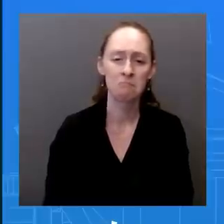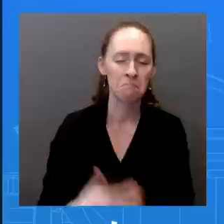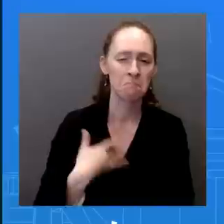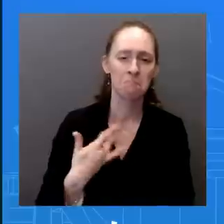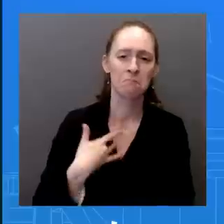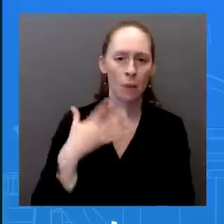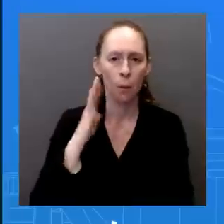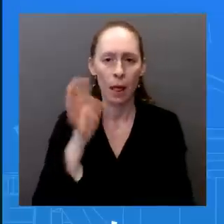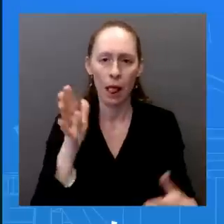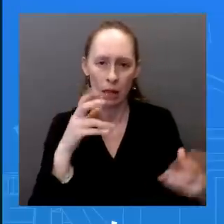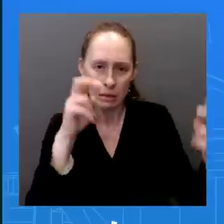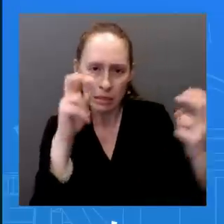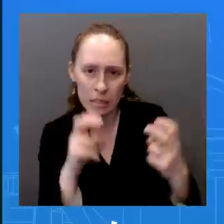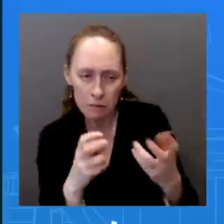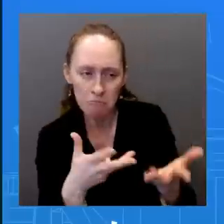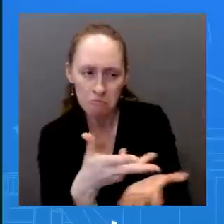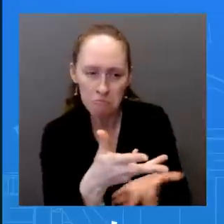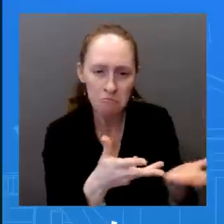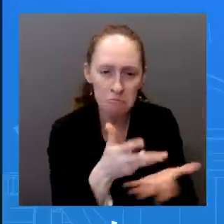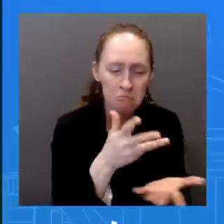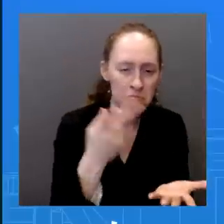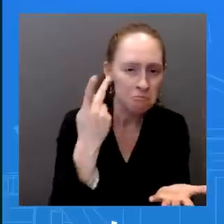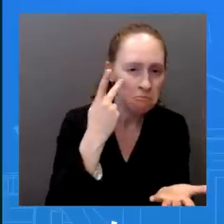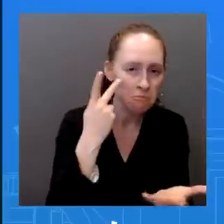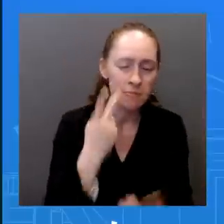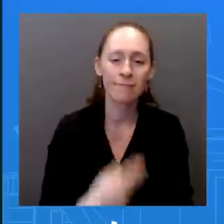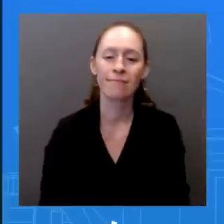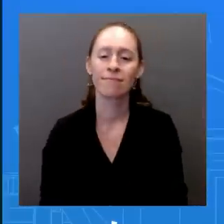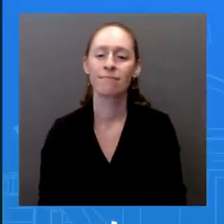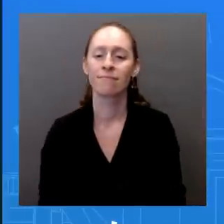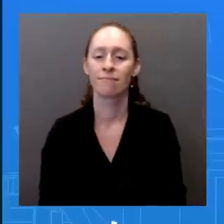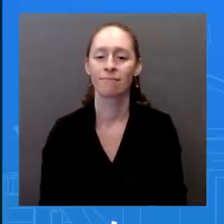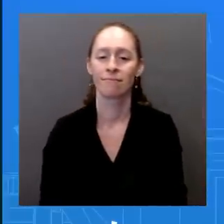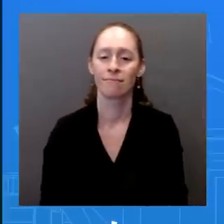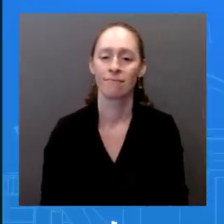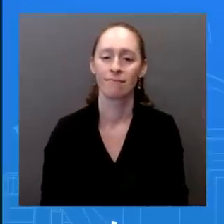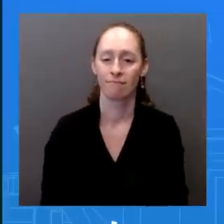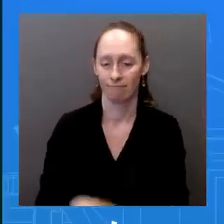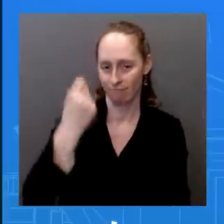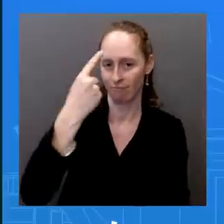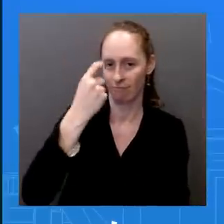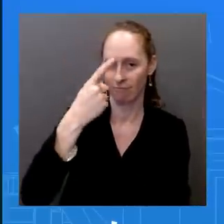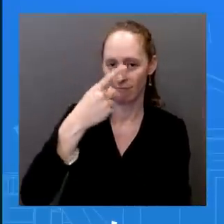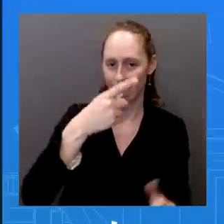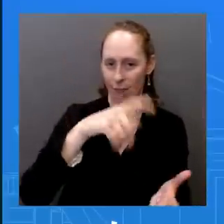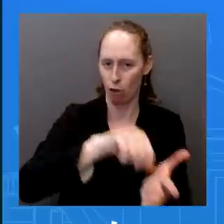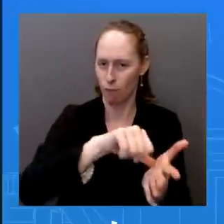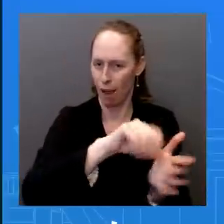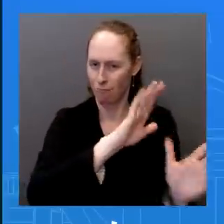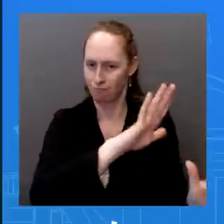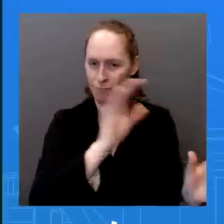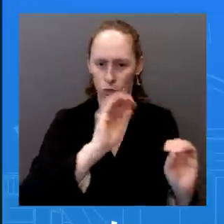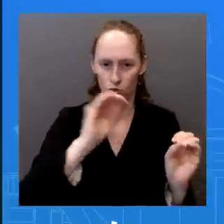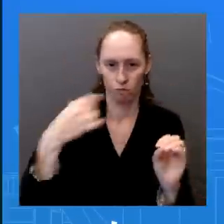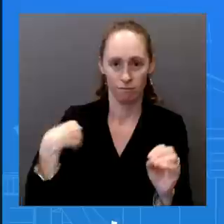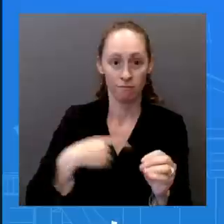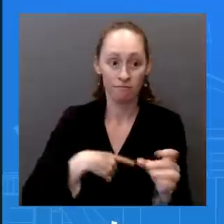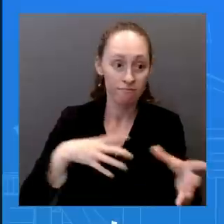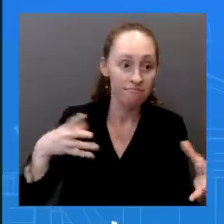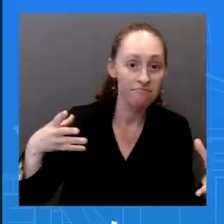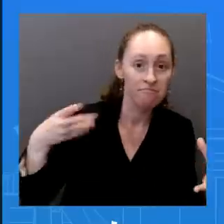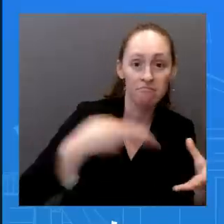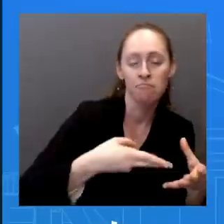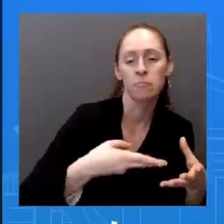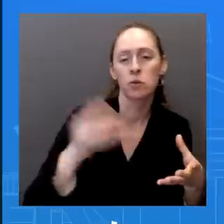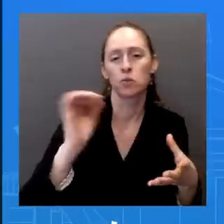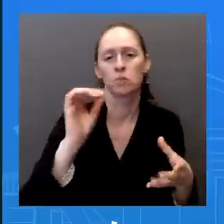Iran, of course, will be having its own engagements, not with any of the American delegation, but with other delegations, including the Europeans. We'll see if anything comes